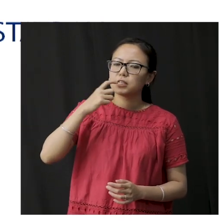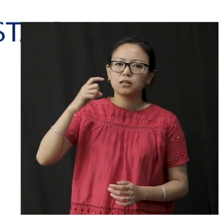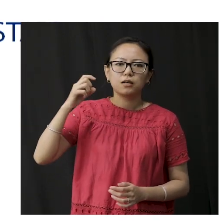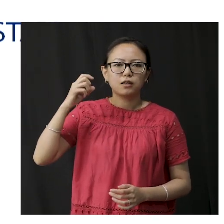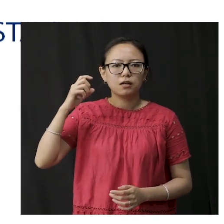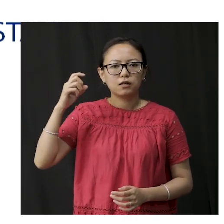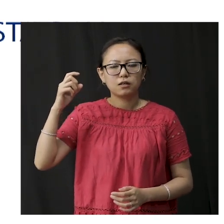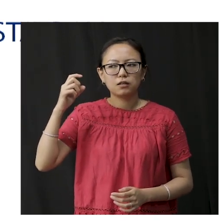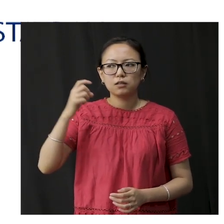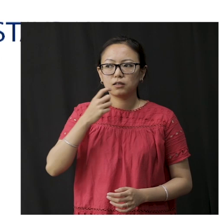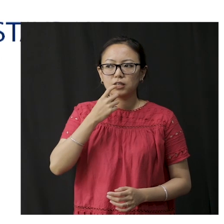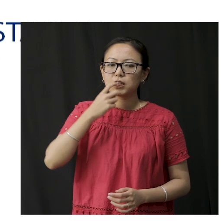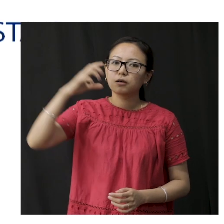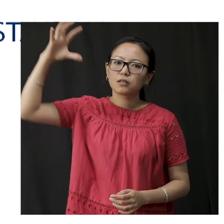lantern?